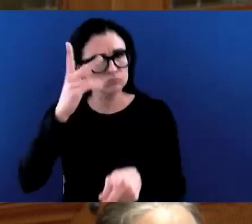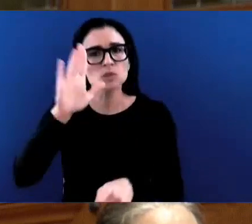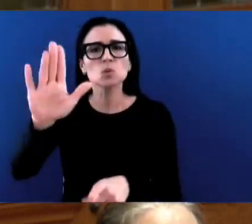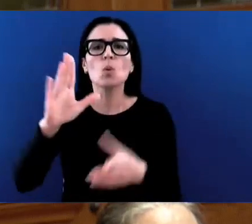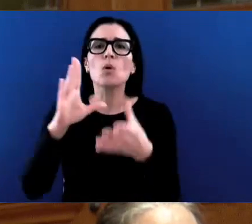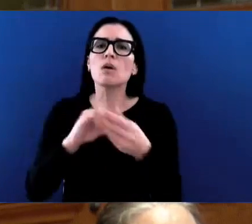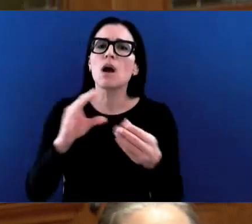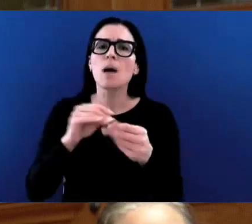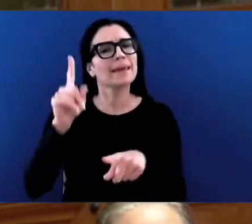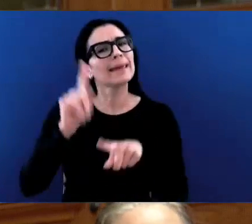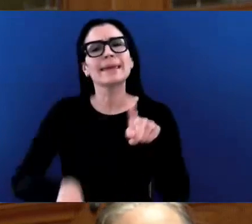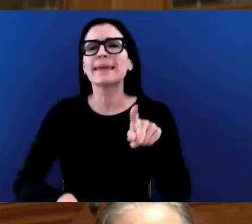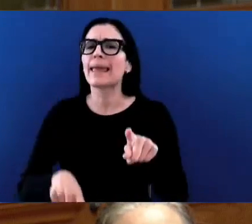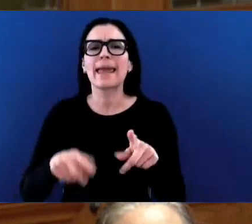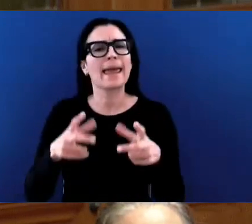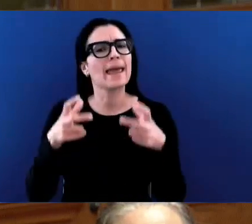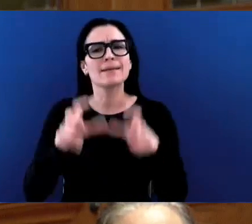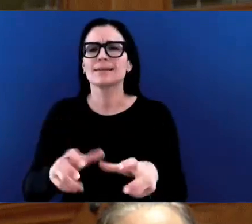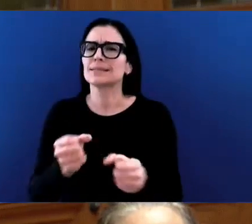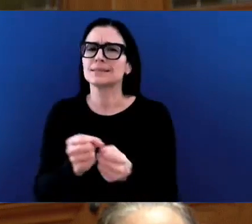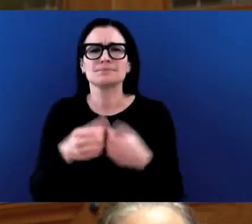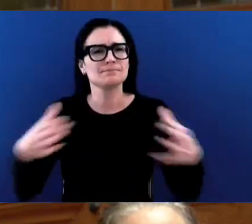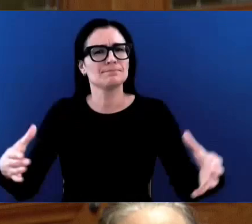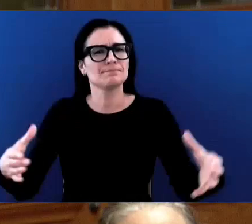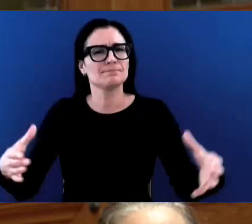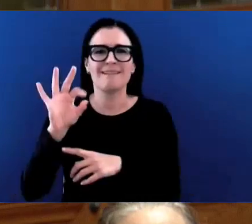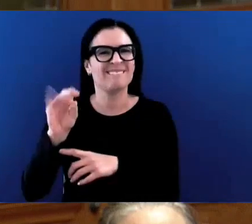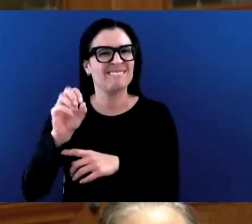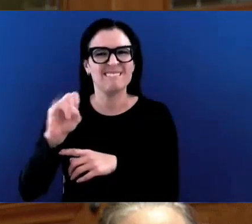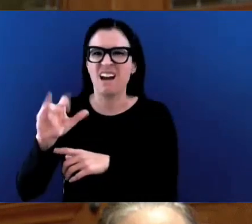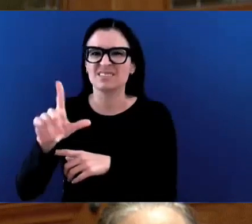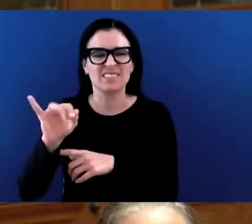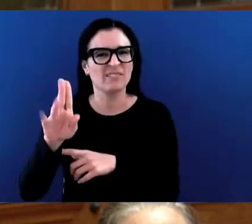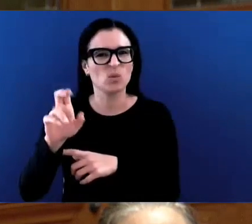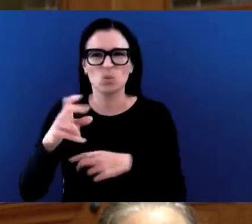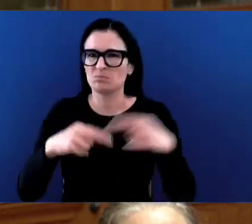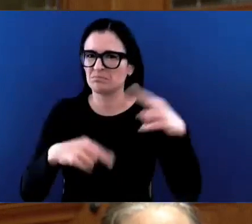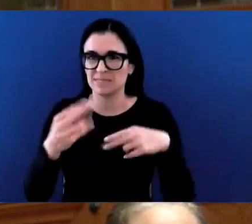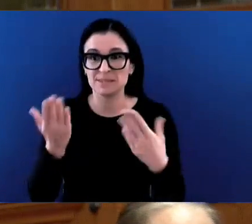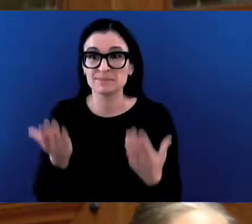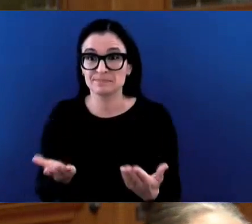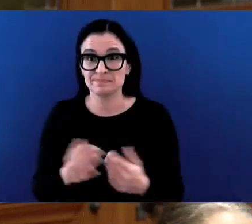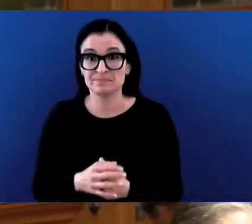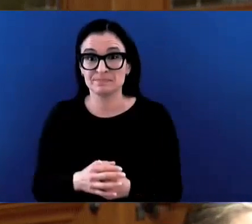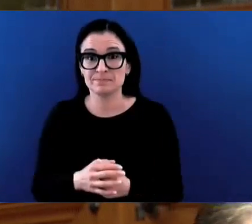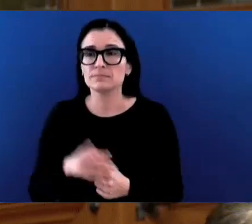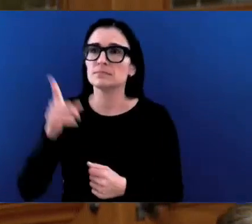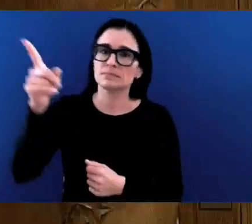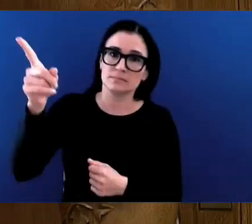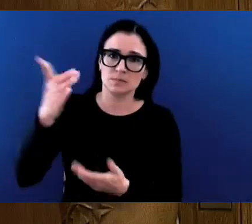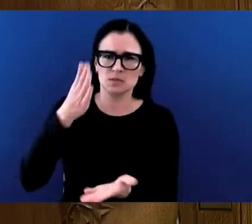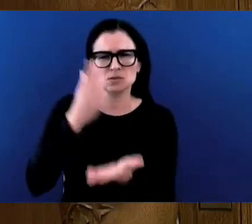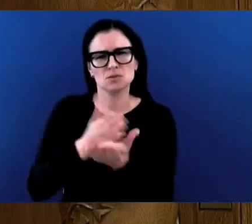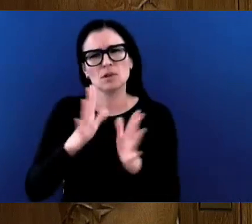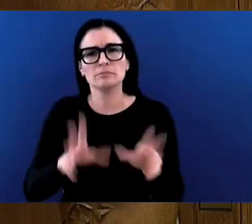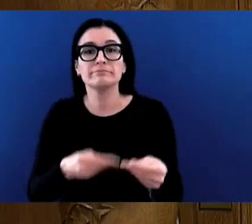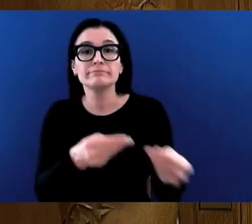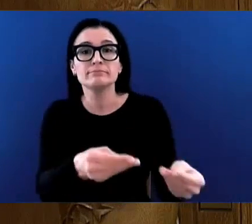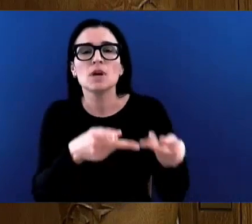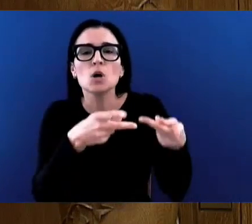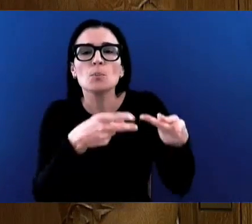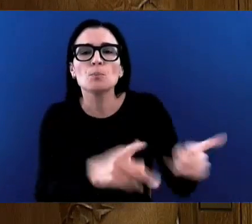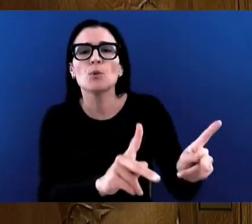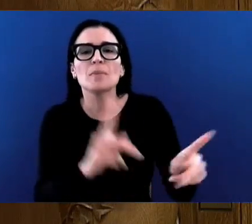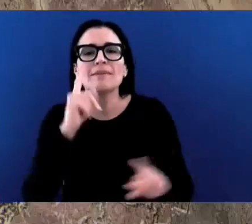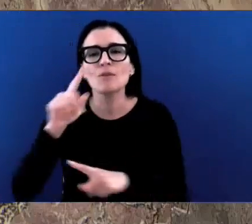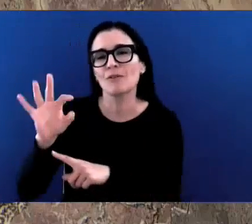British Columbians that he will stop issuing more permits for fracking in this province? Minister.